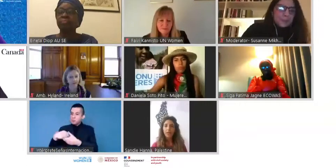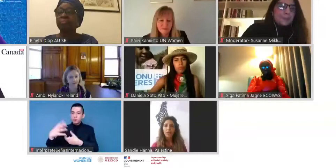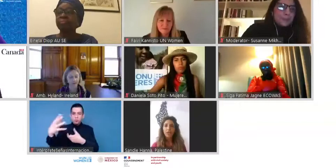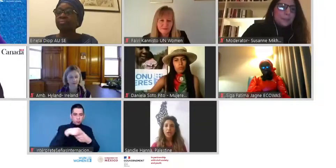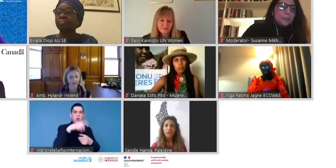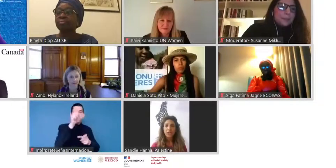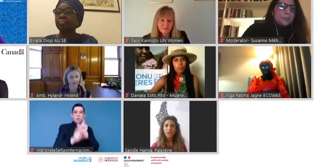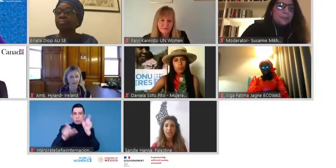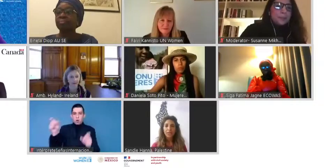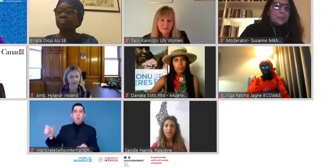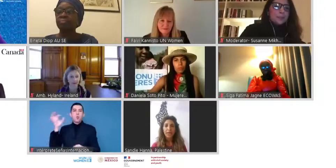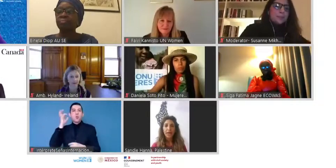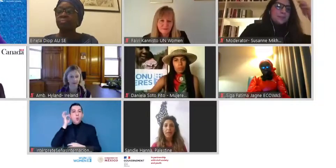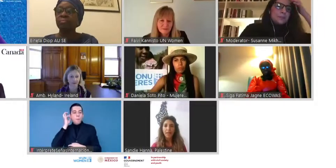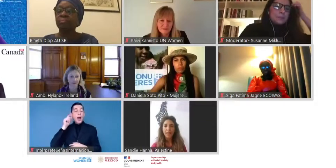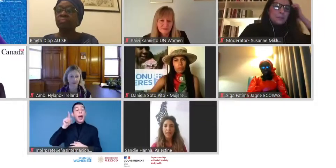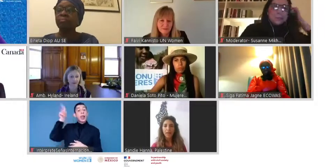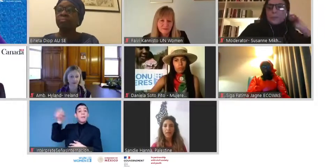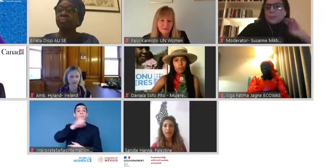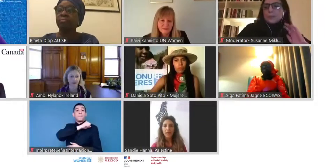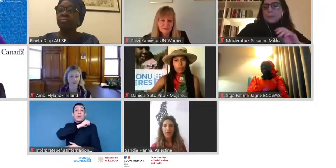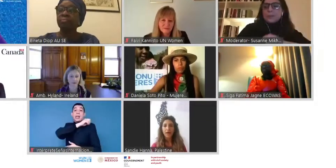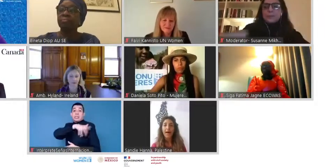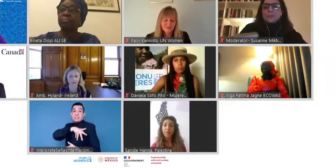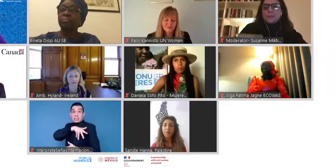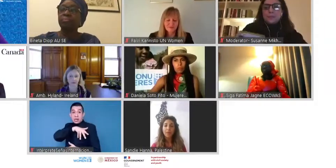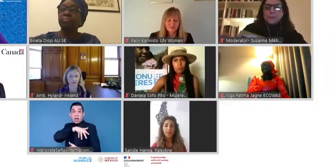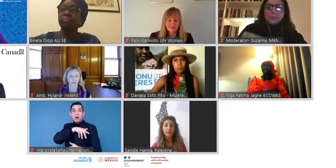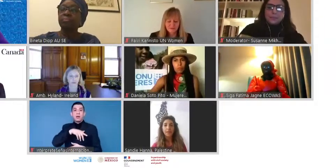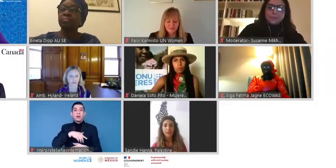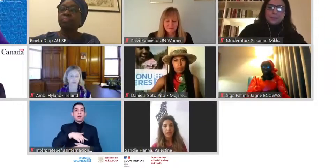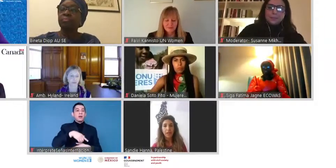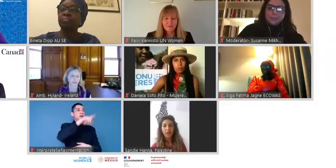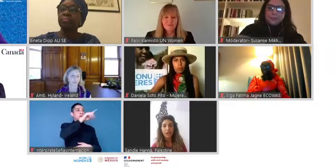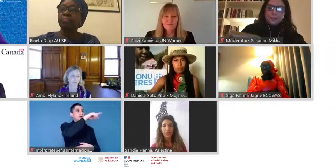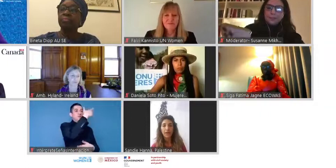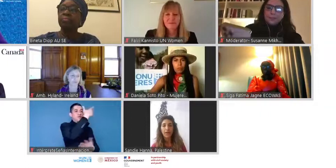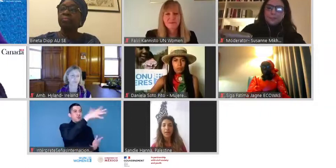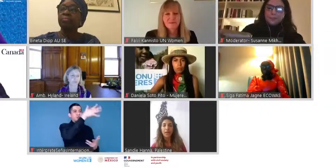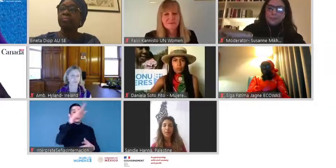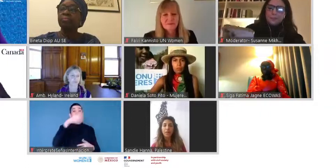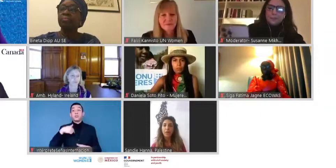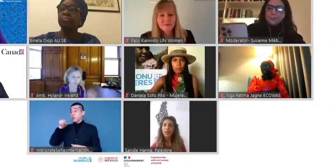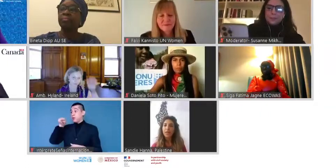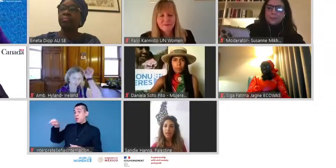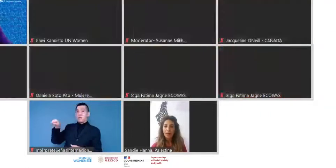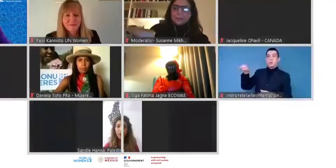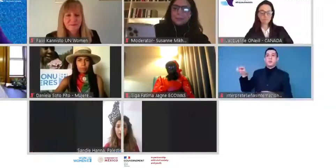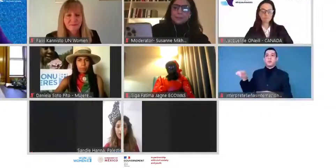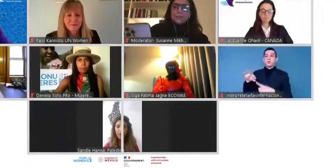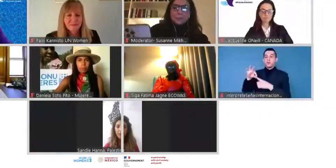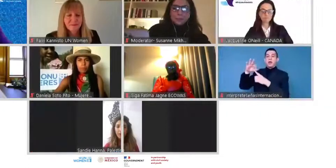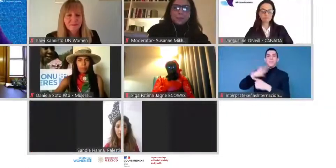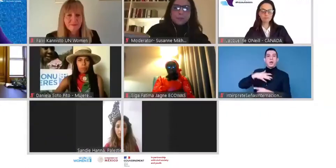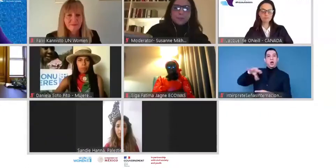much discussion has been happening around the gaps and successes in national action plans. But I would like to echo